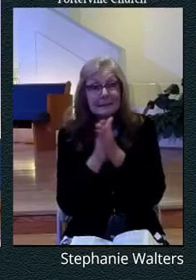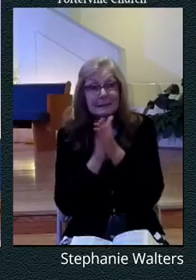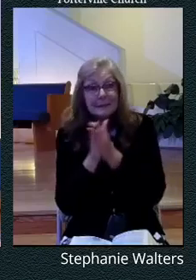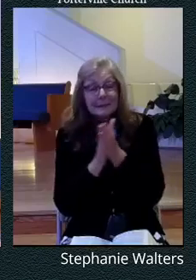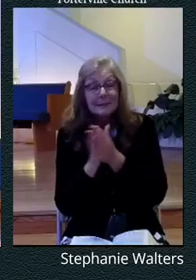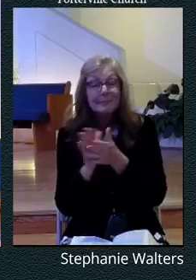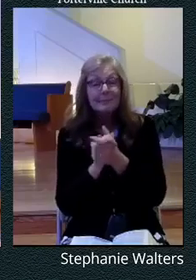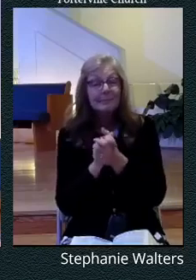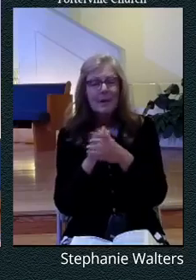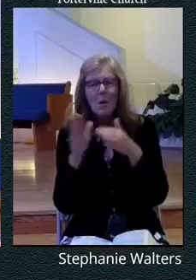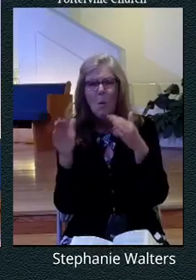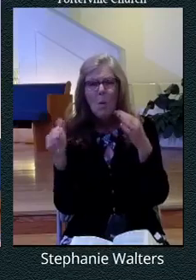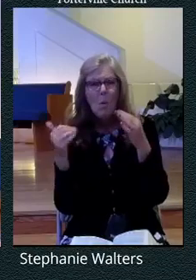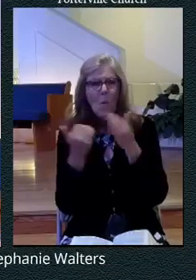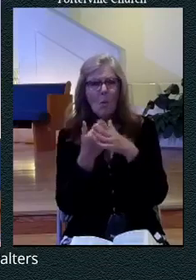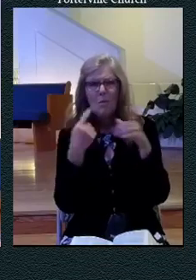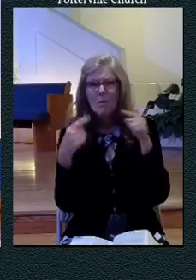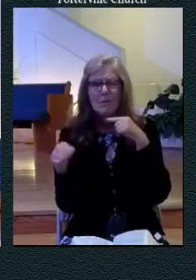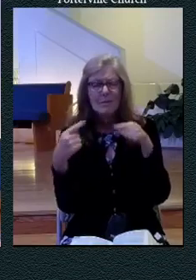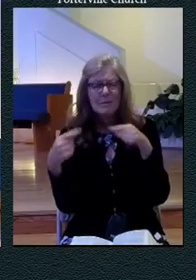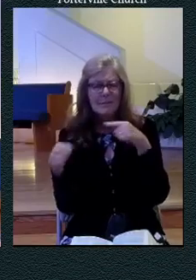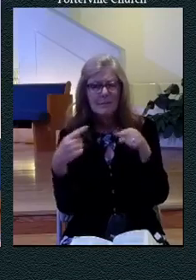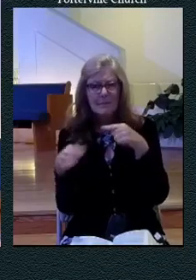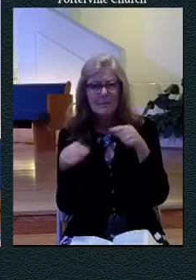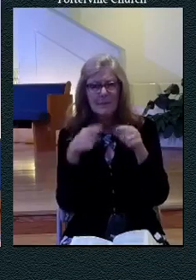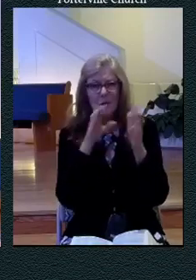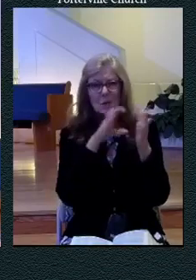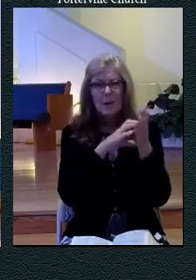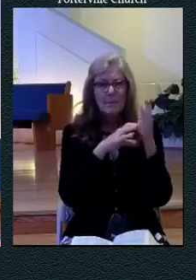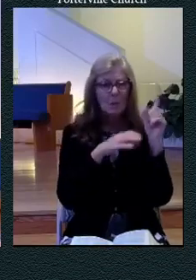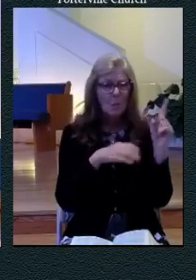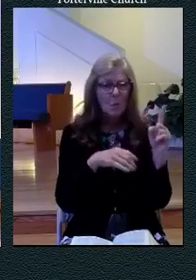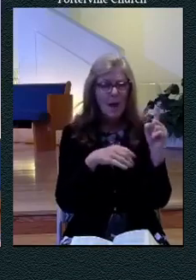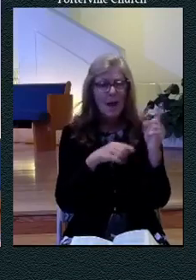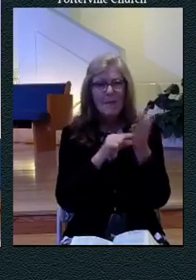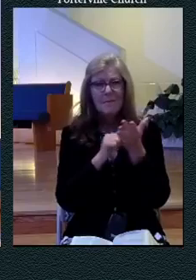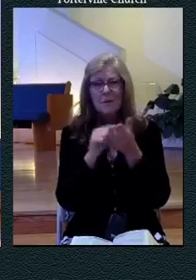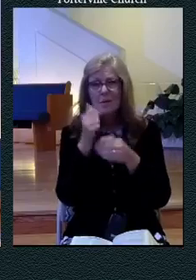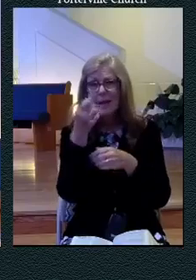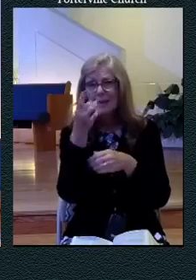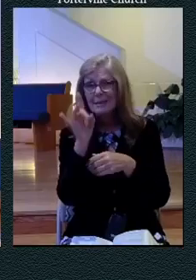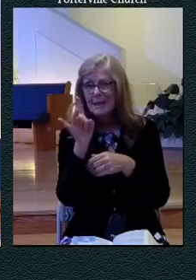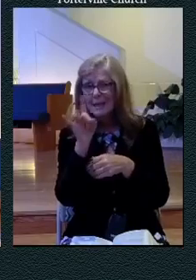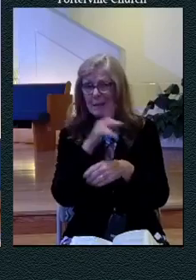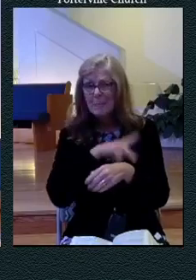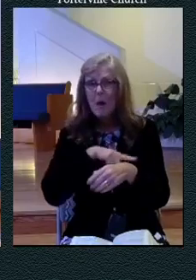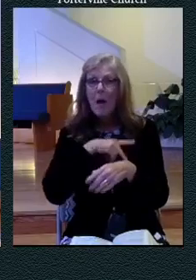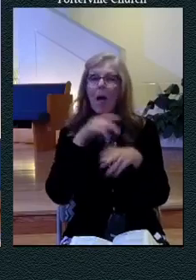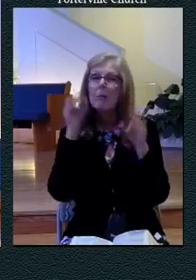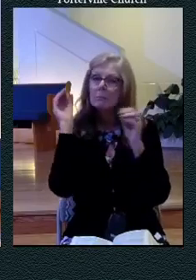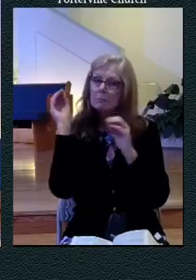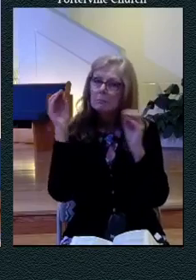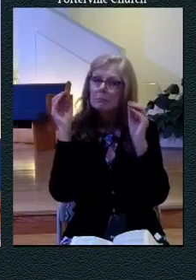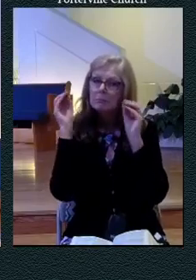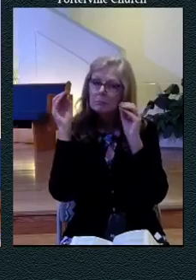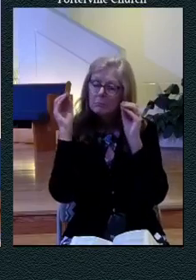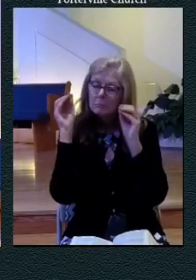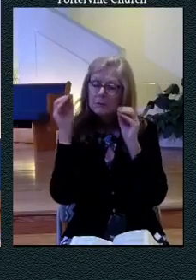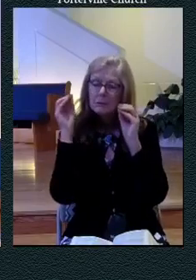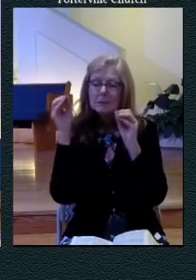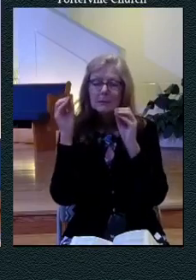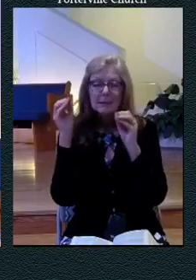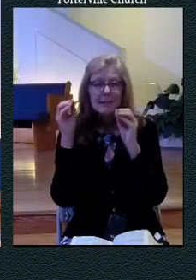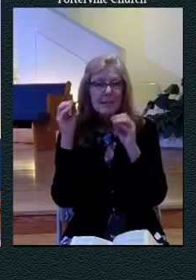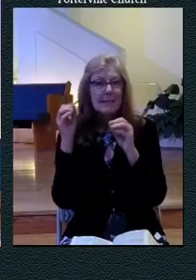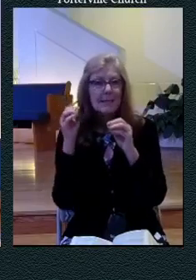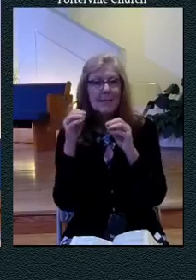whole argument, right from chapter 1, verse 18, as he begins to preach his sermon, his whole argument is aimed at that.